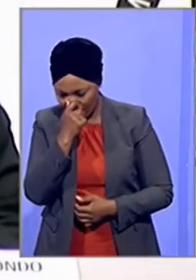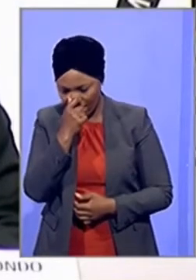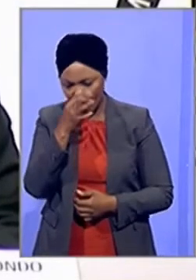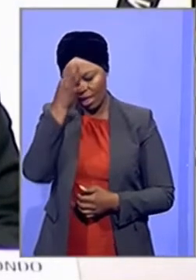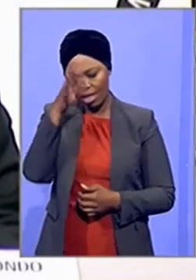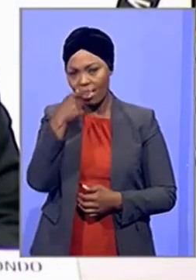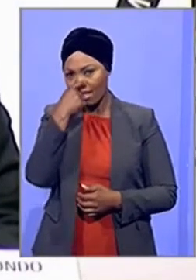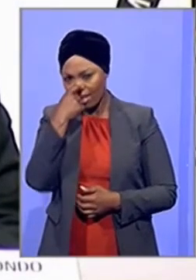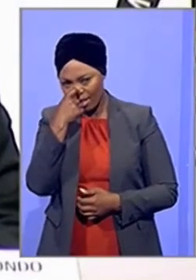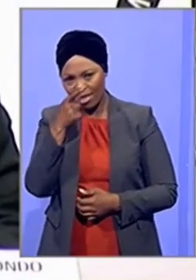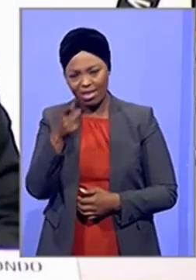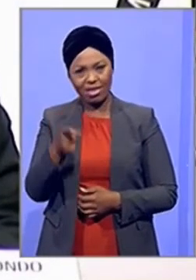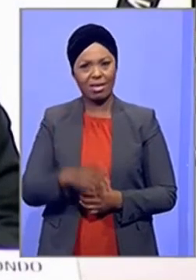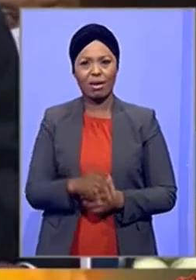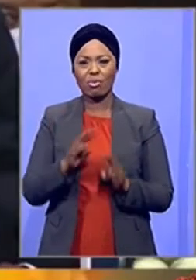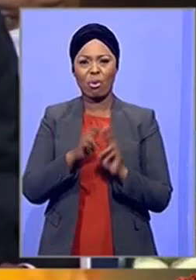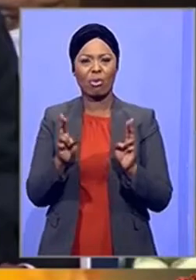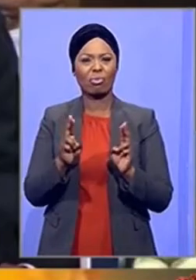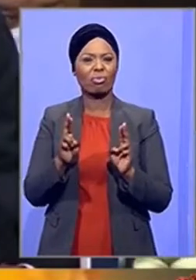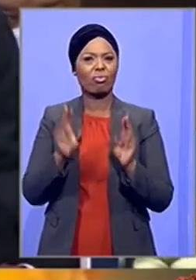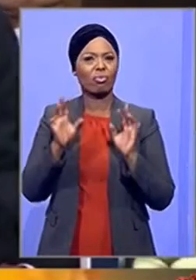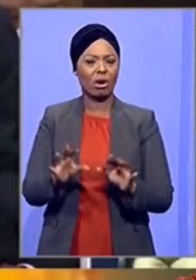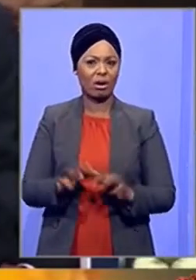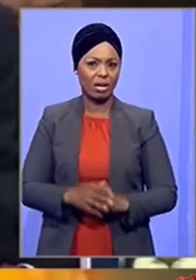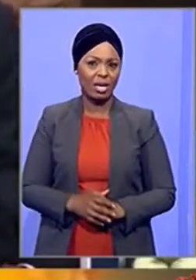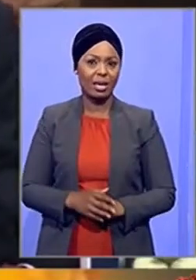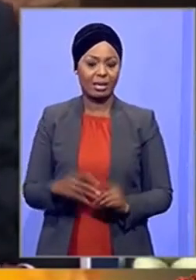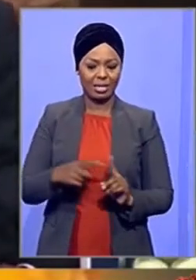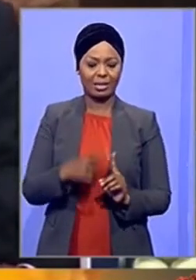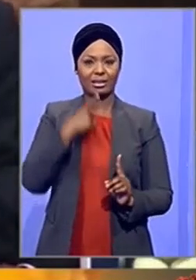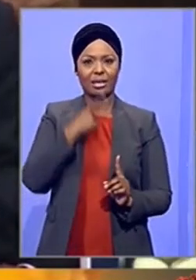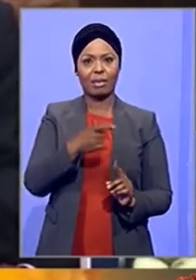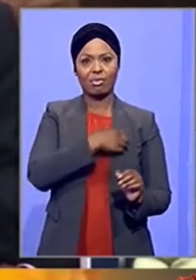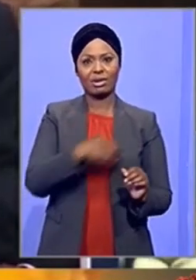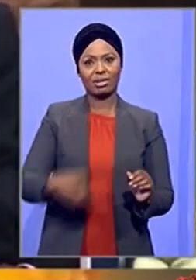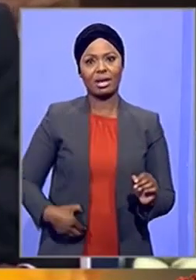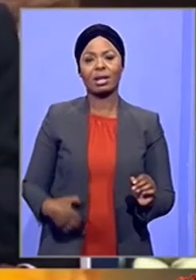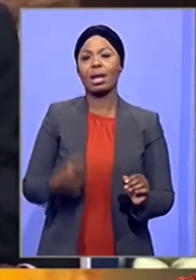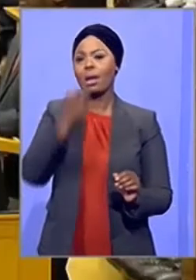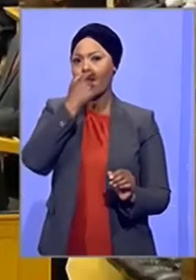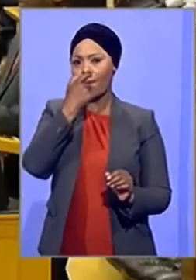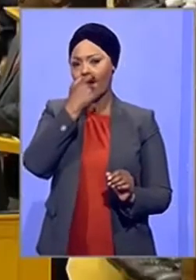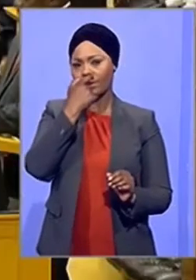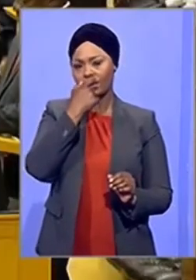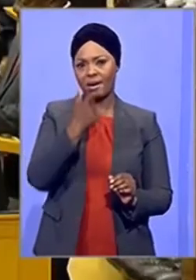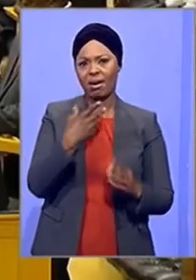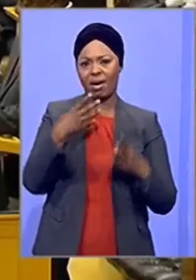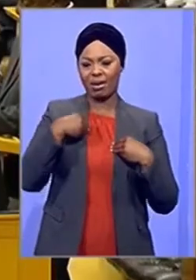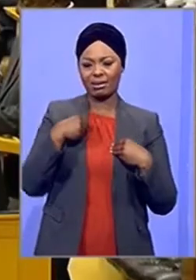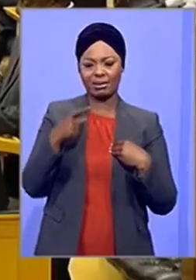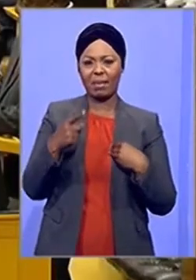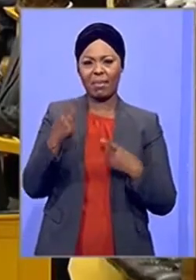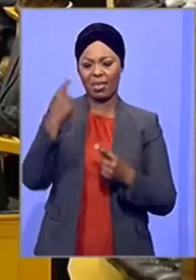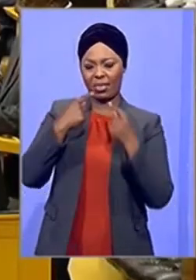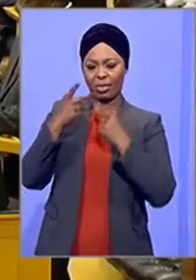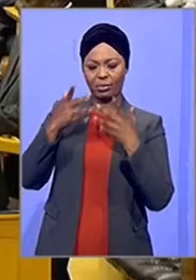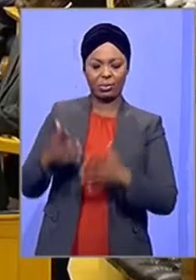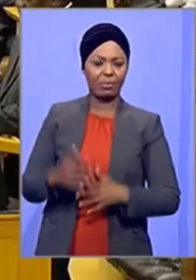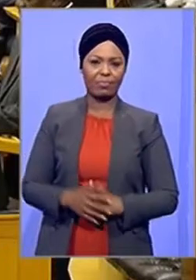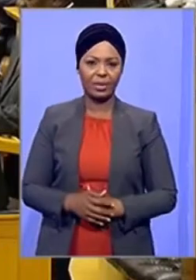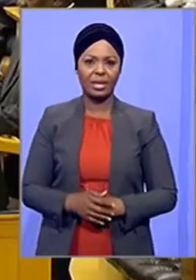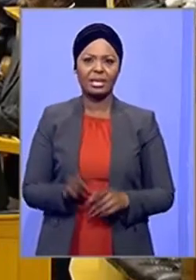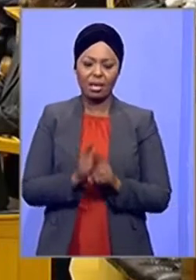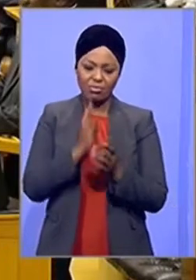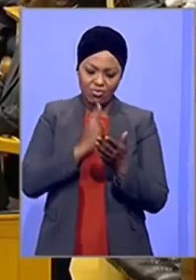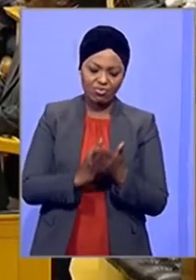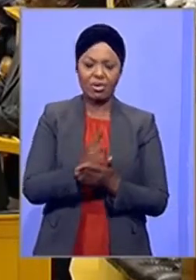sa gapeletšwe. Mabuza o re mopresidente Cyril Ramaphosa ga amogele ditirelo tšeo le gore o na le tokelo ya go e